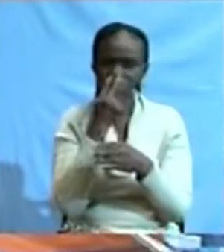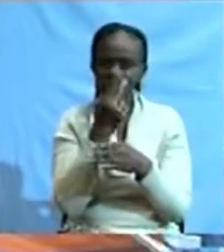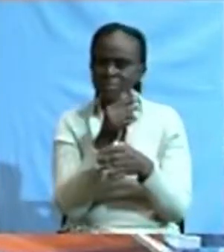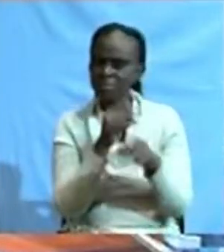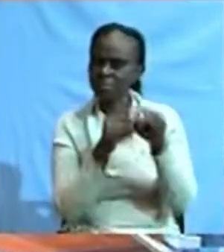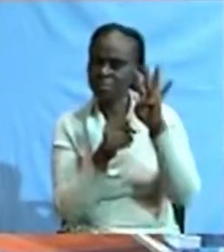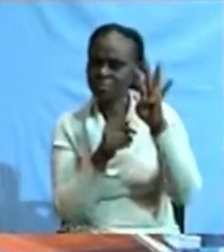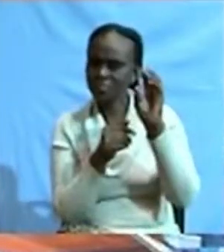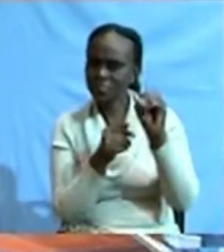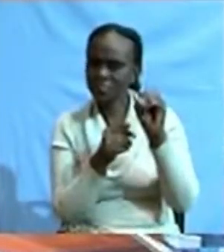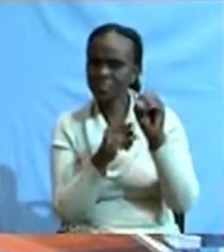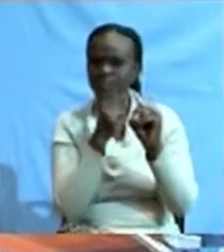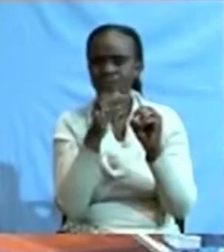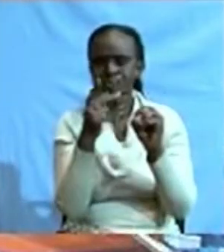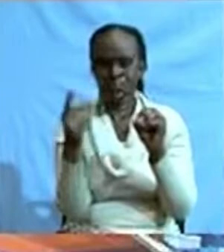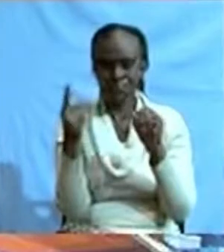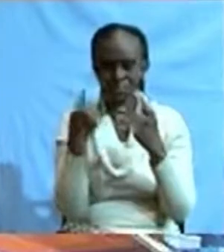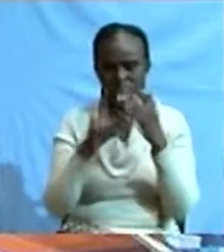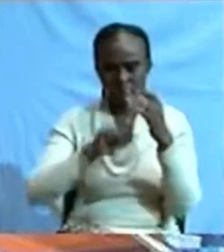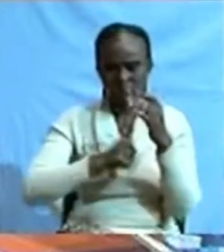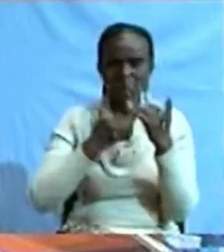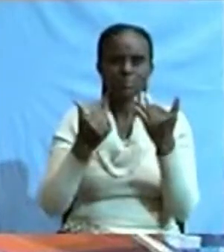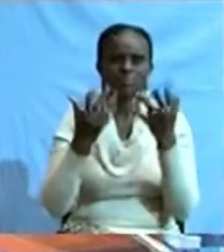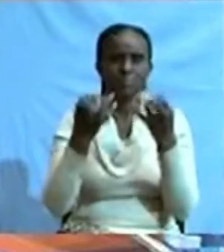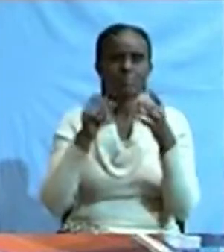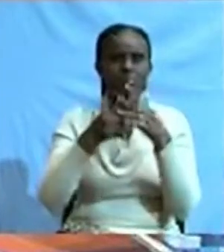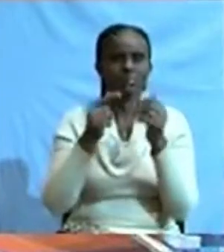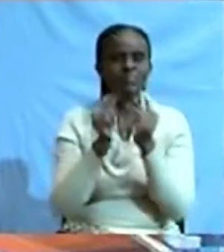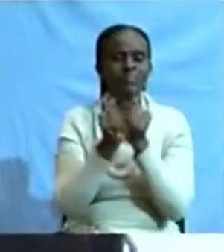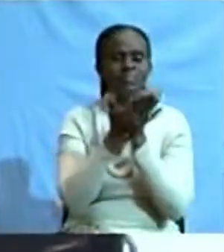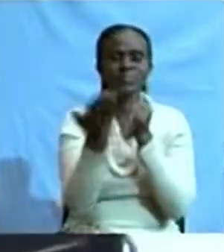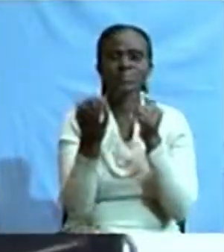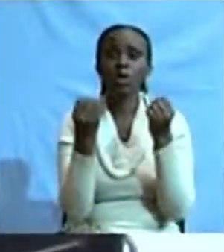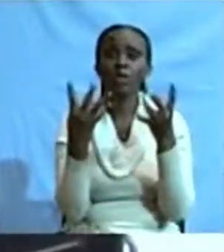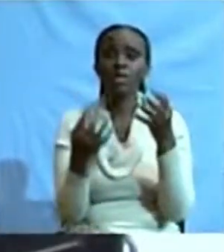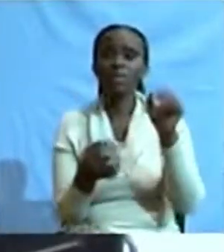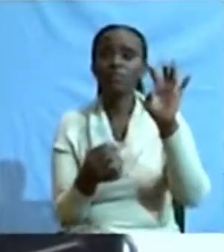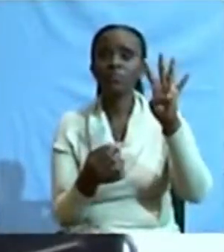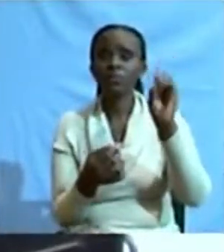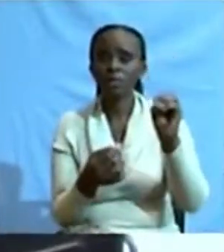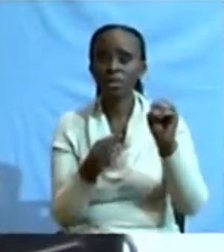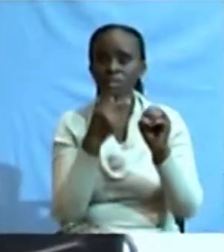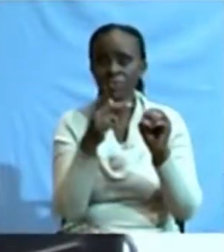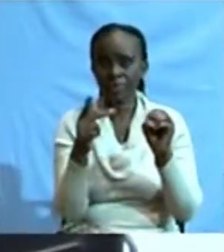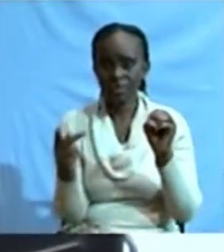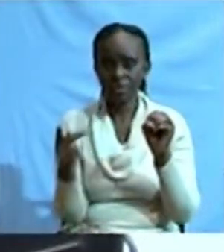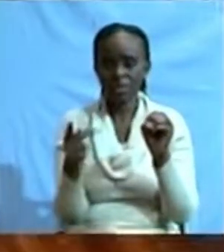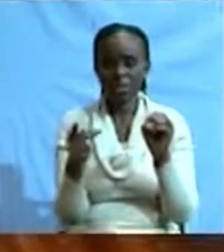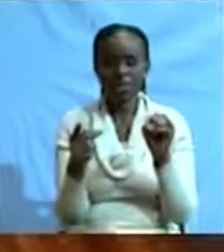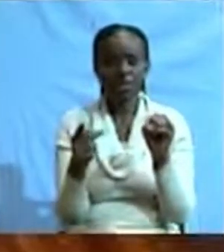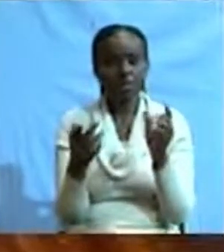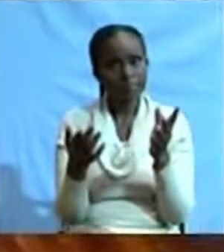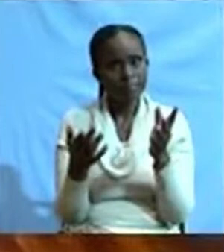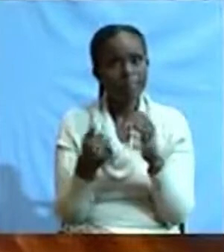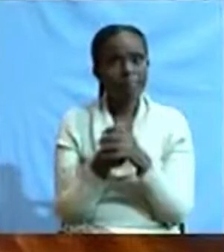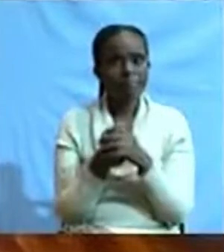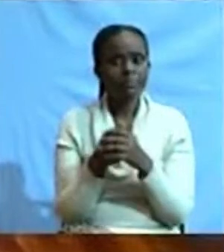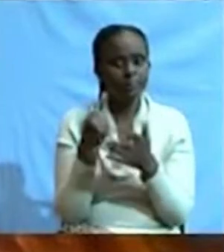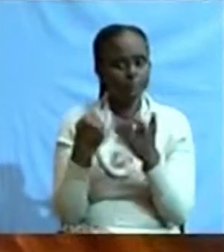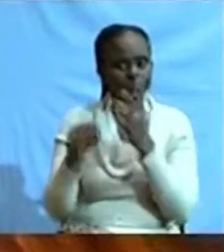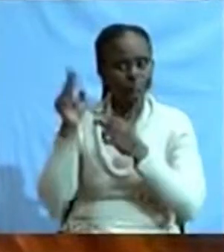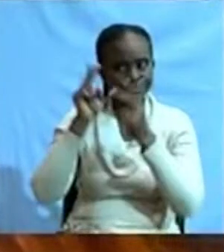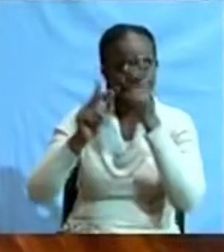40, properties that we want to start Out of on. how many? 40 properties that will be